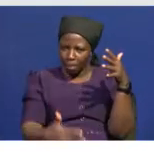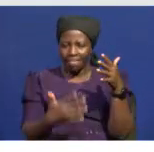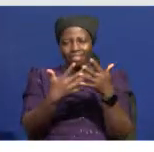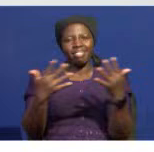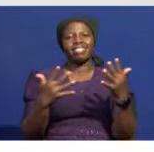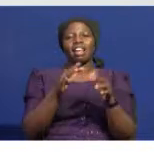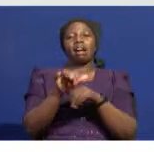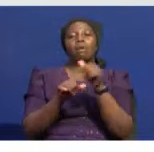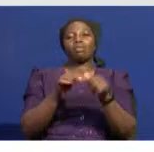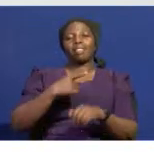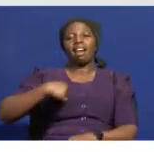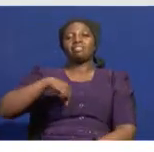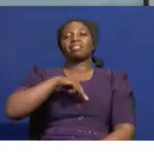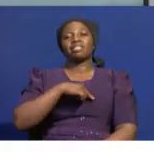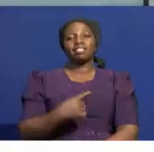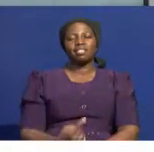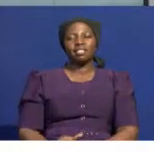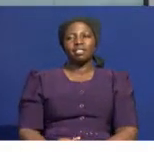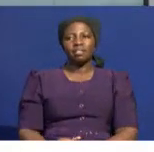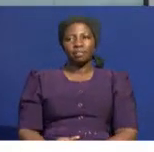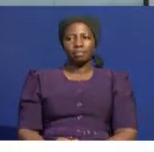us.